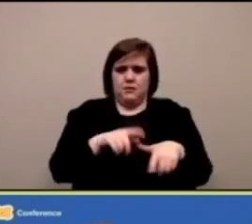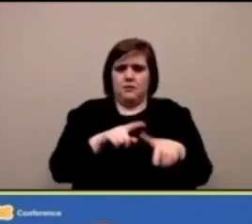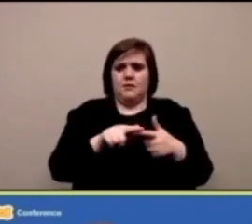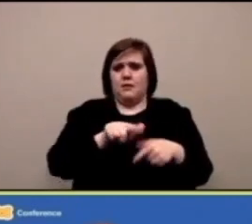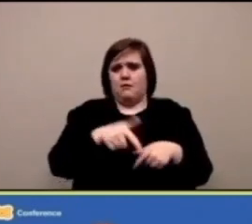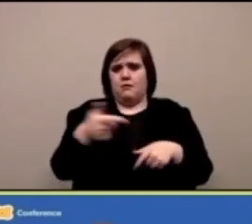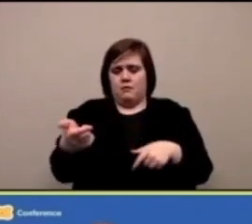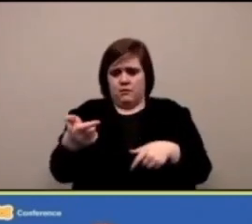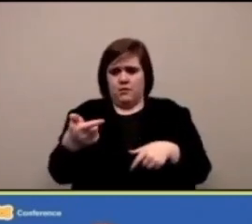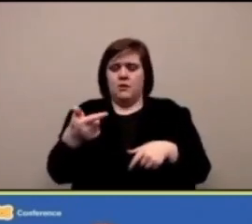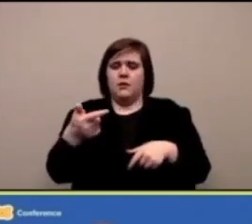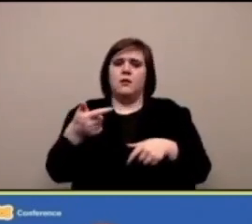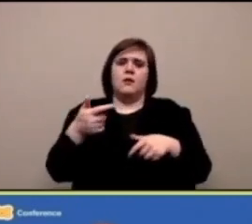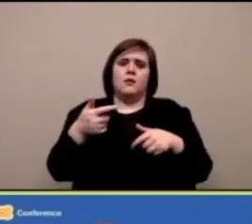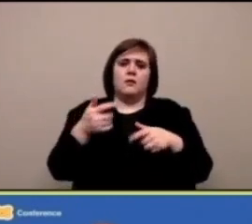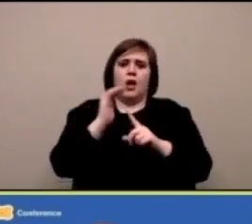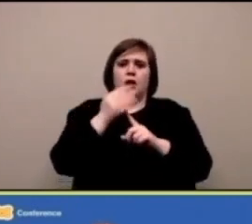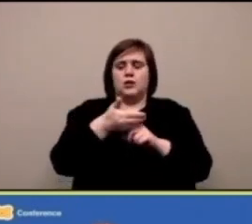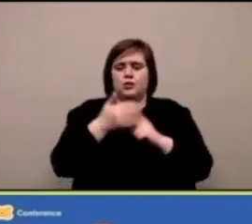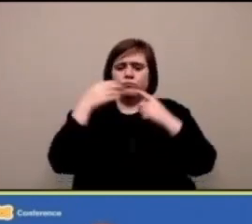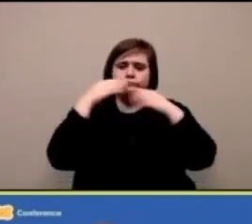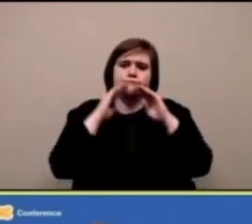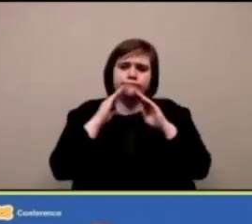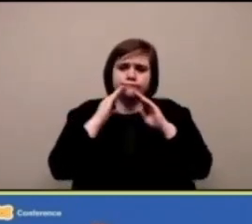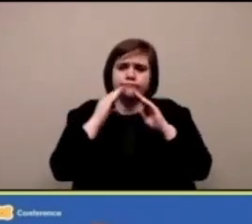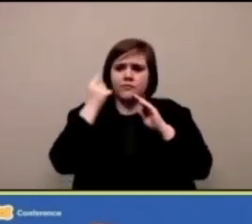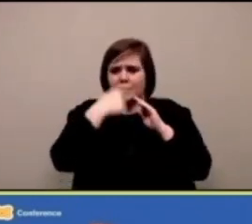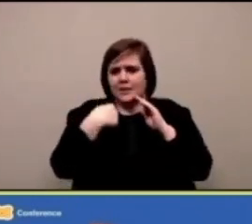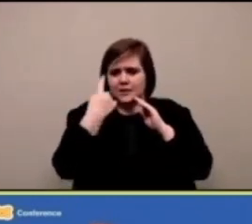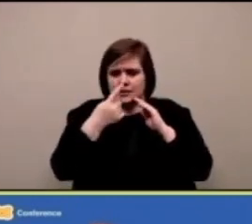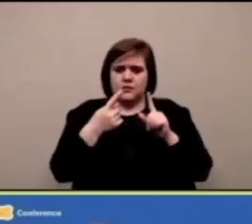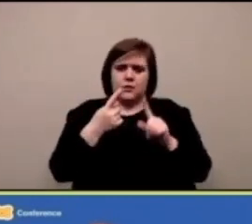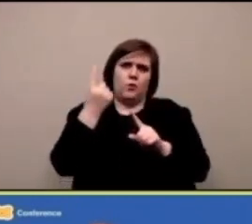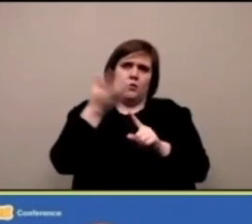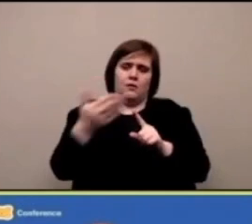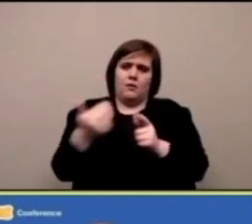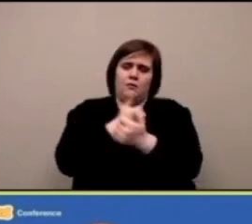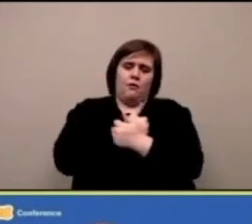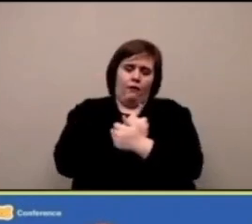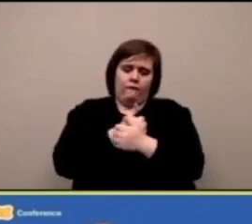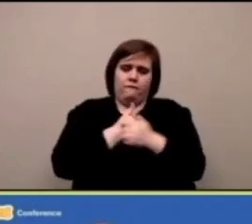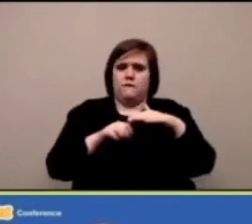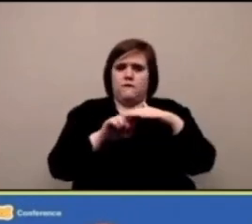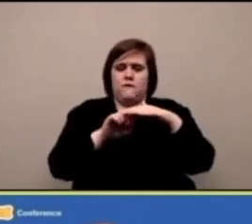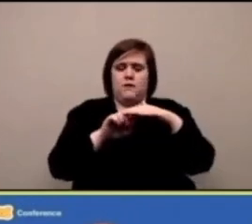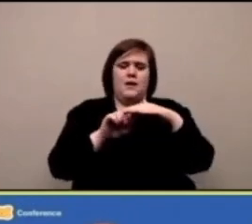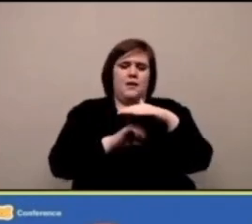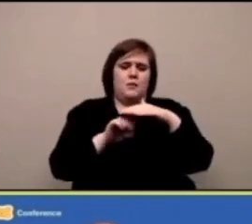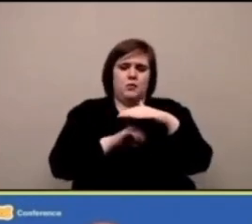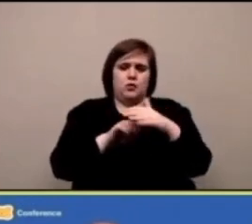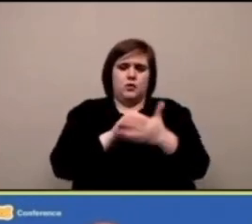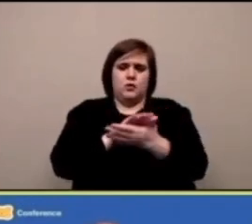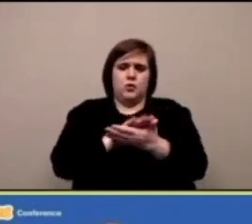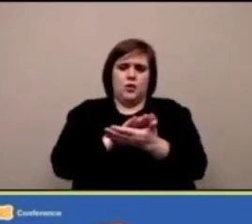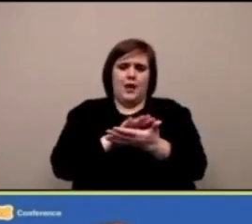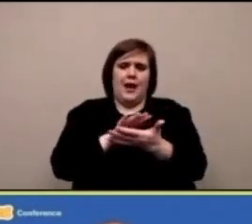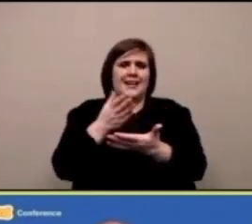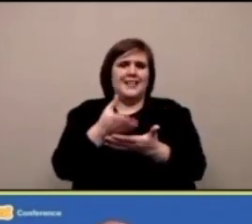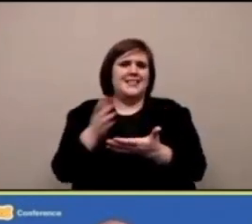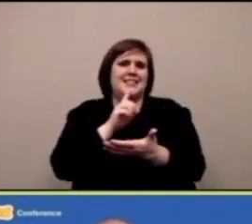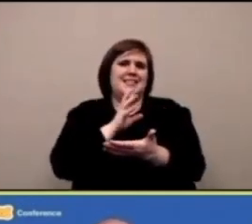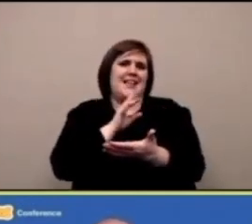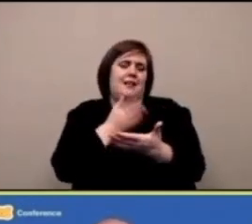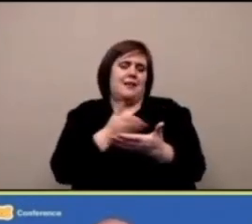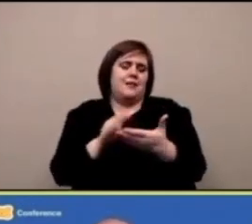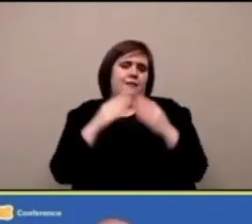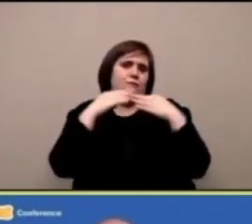costume frowny face, right? This is one thing that I love about elementary school computer science is I can say things like frowny face,